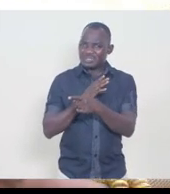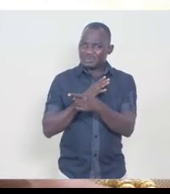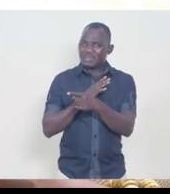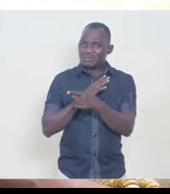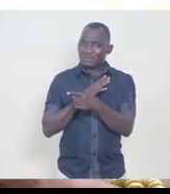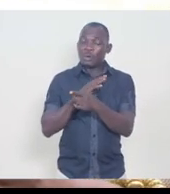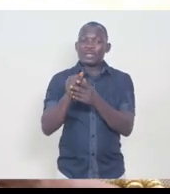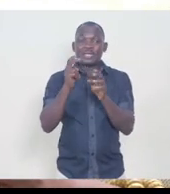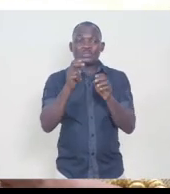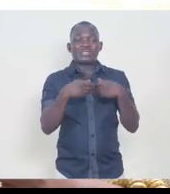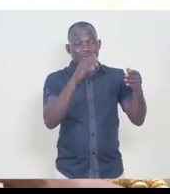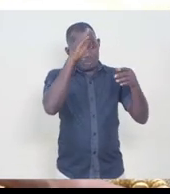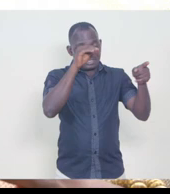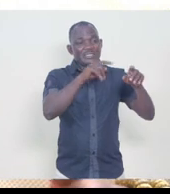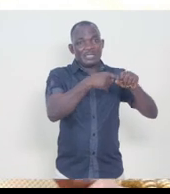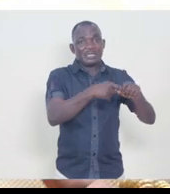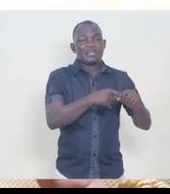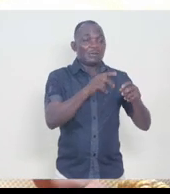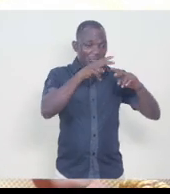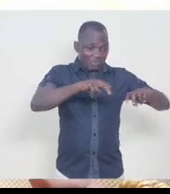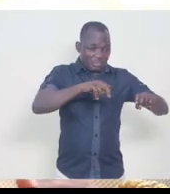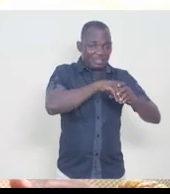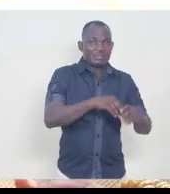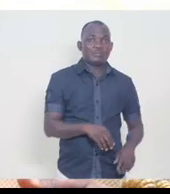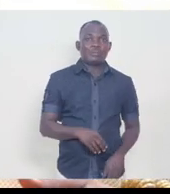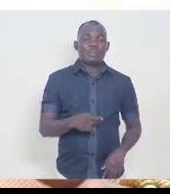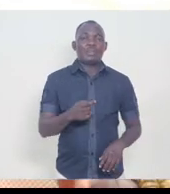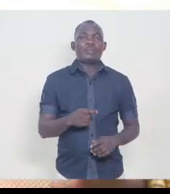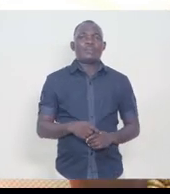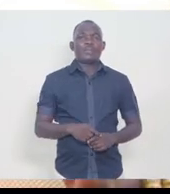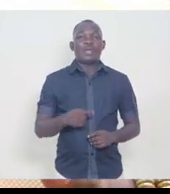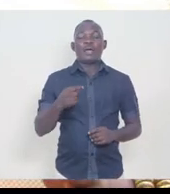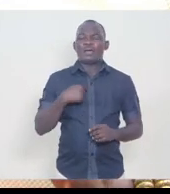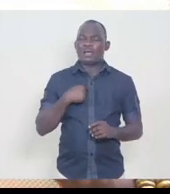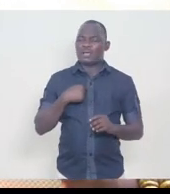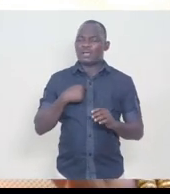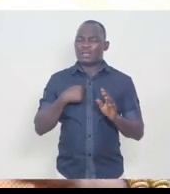Give the case to Didi. Let her start research in the early stages.